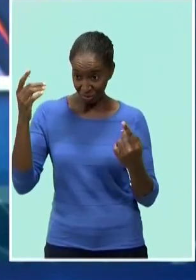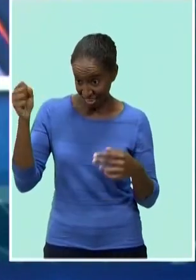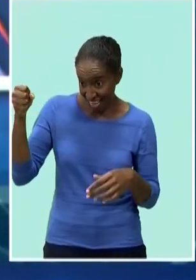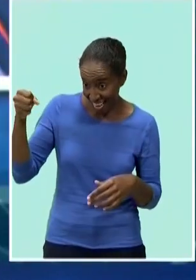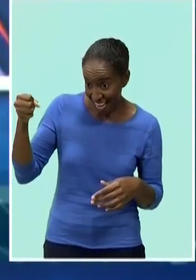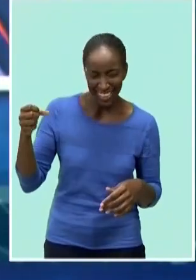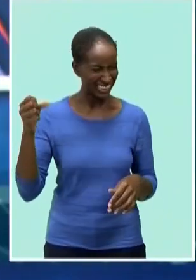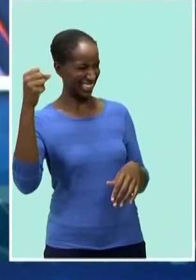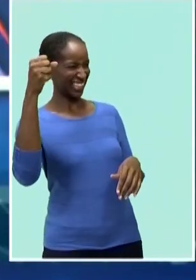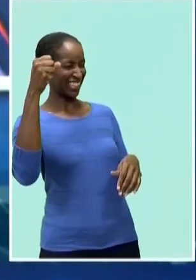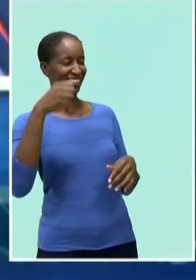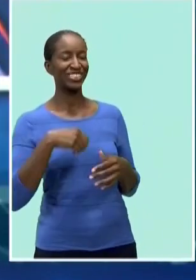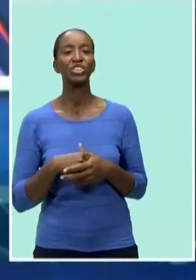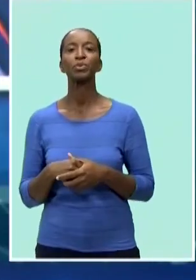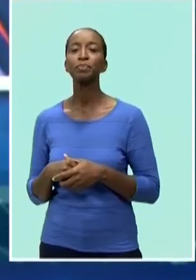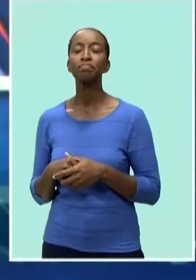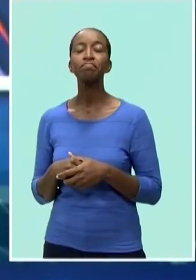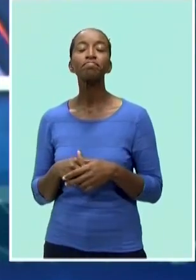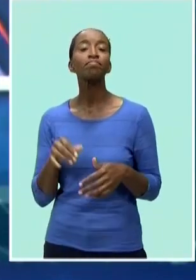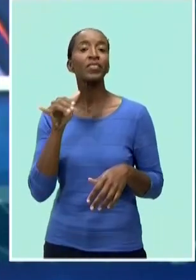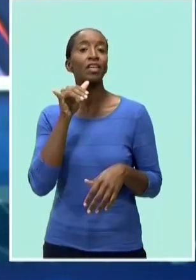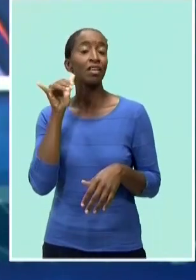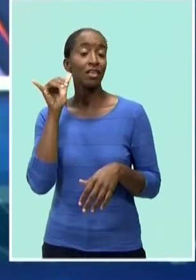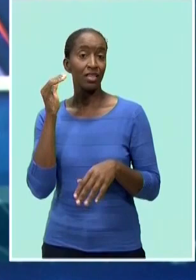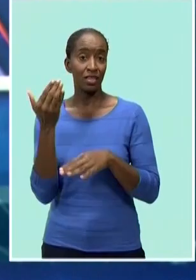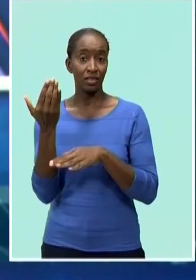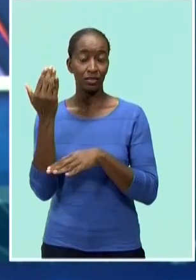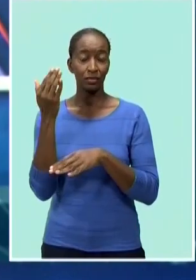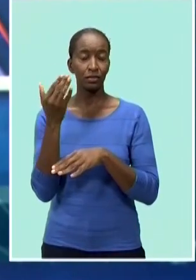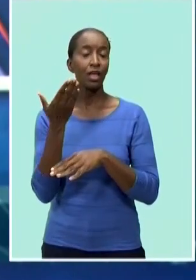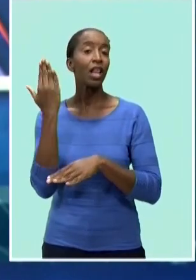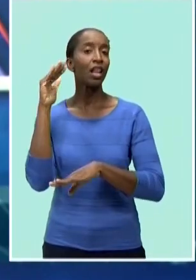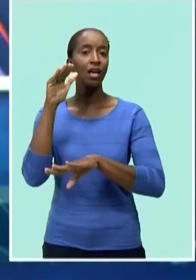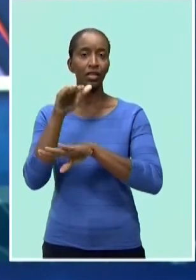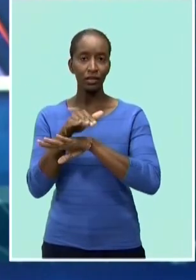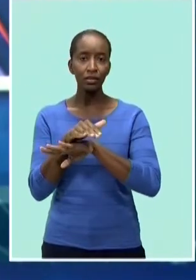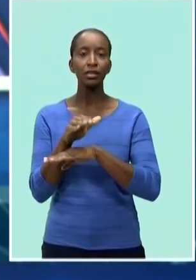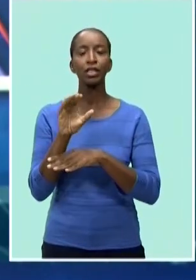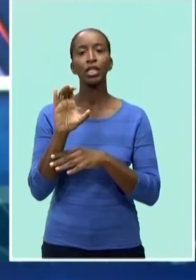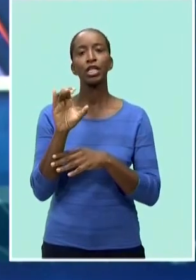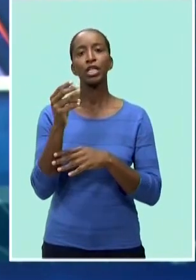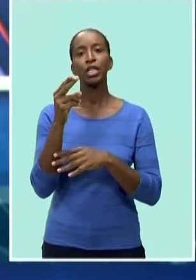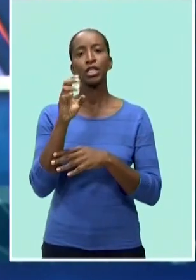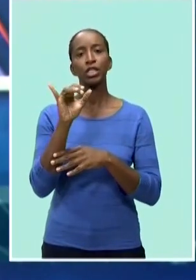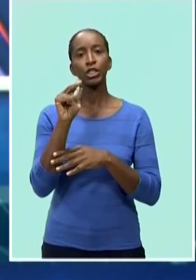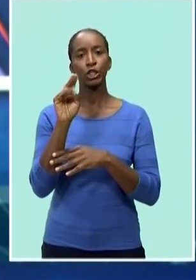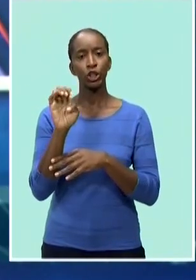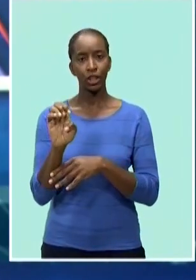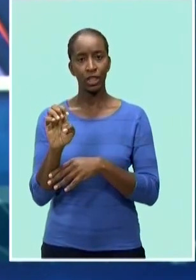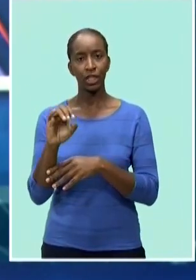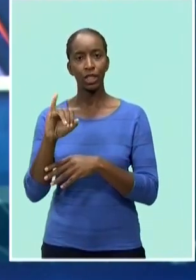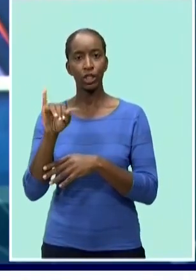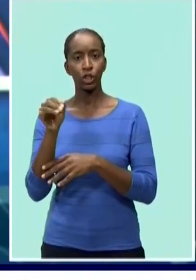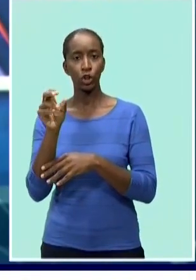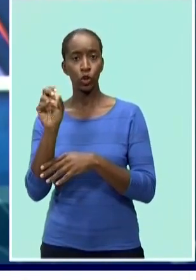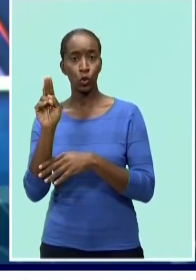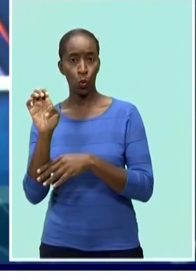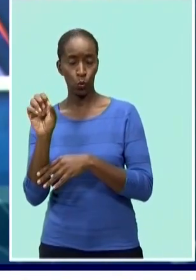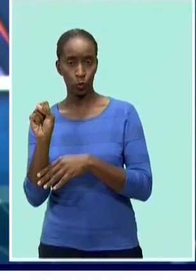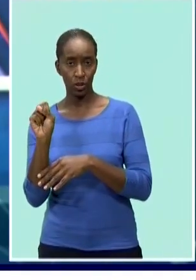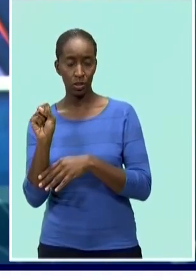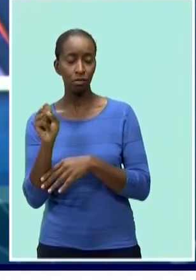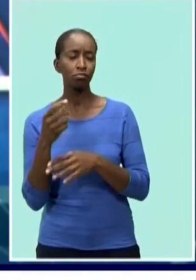was live in studio speaking about a pretty interesting suggestion raised during an exclusive interview with veteran criminologist Kim Ramsey.